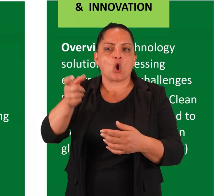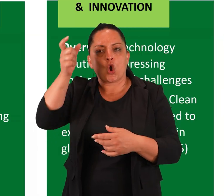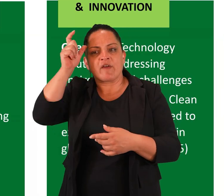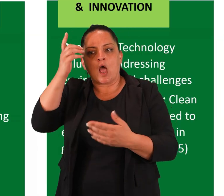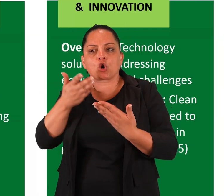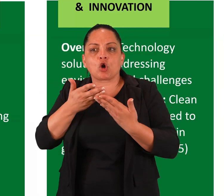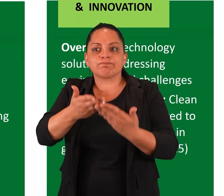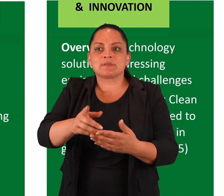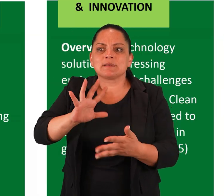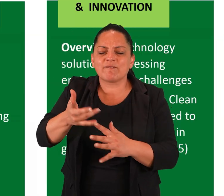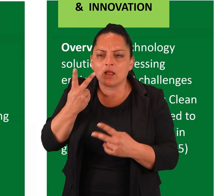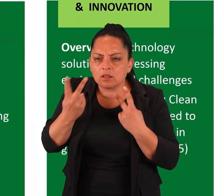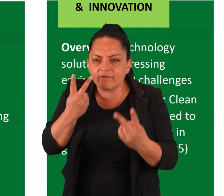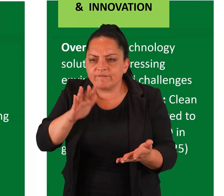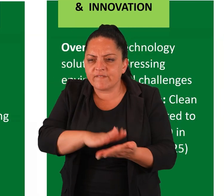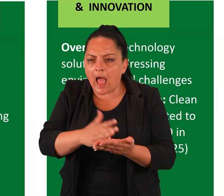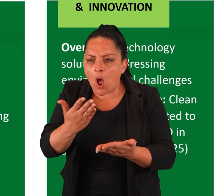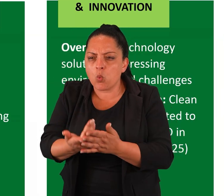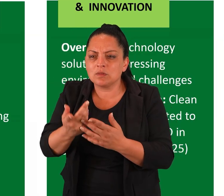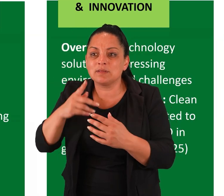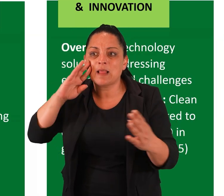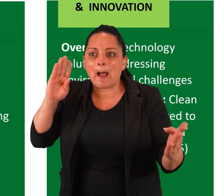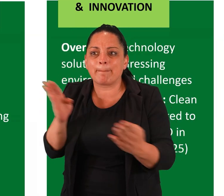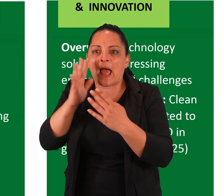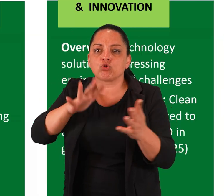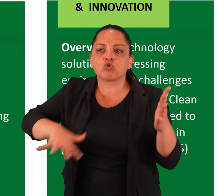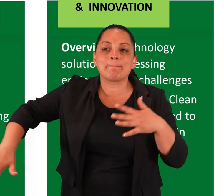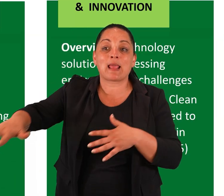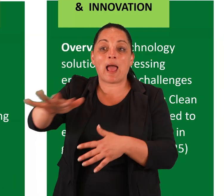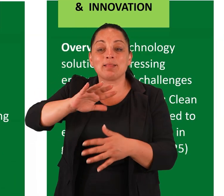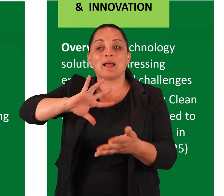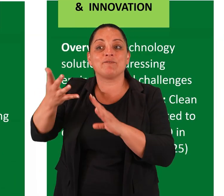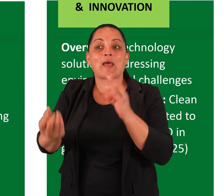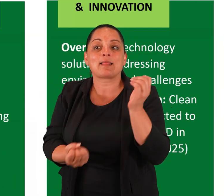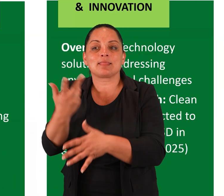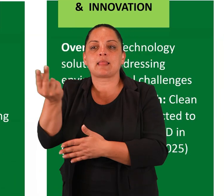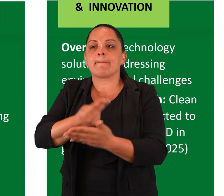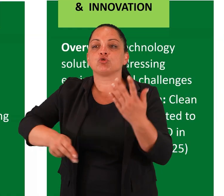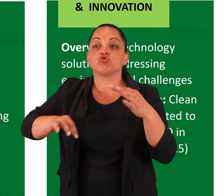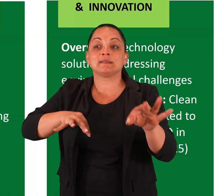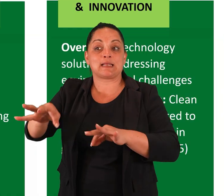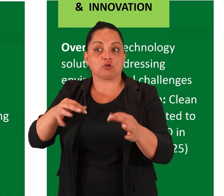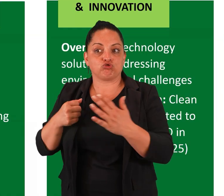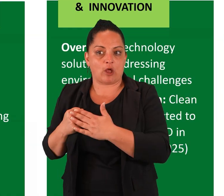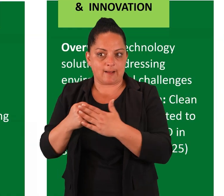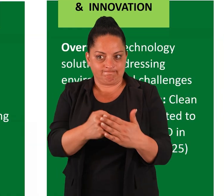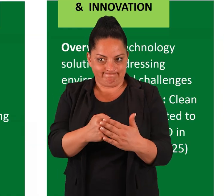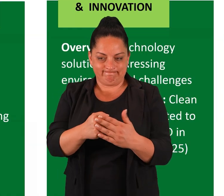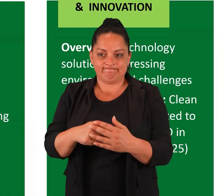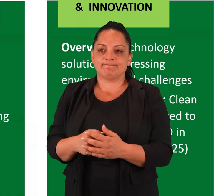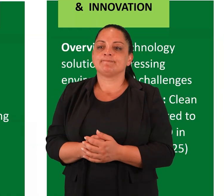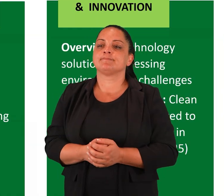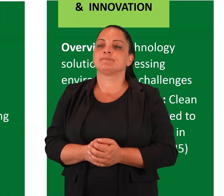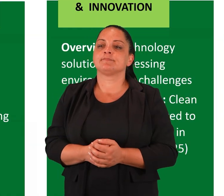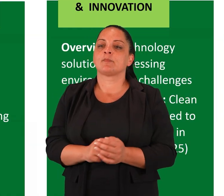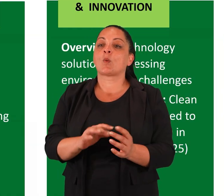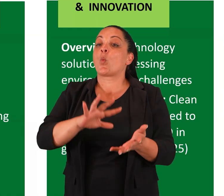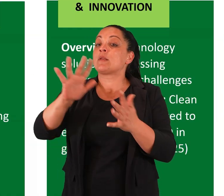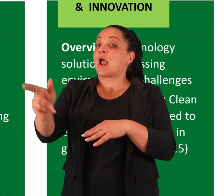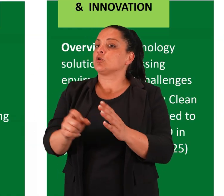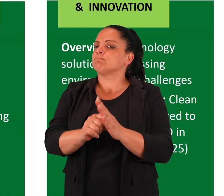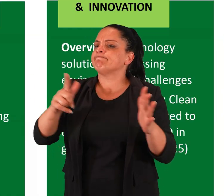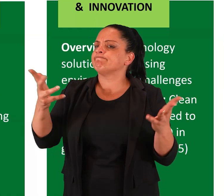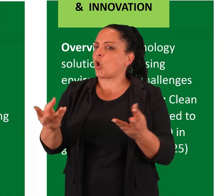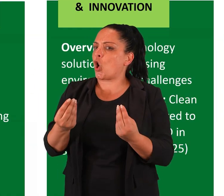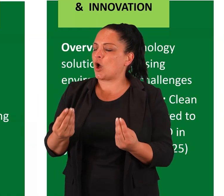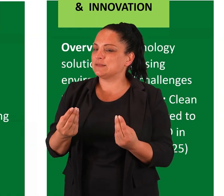environmental regulations, assess environmental impacts, and design sustainable strategies. Another key area is